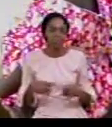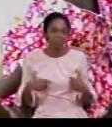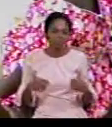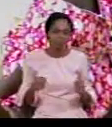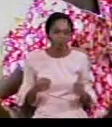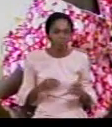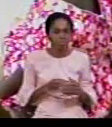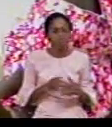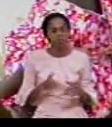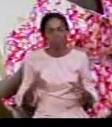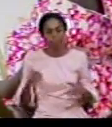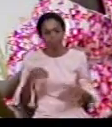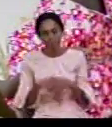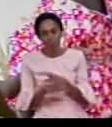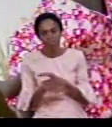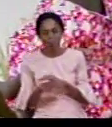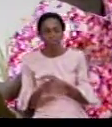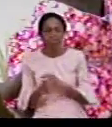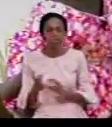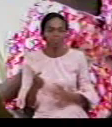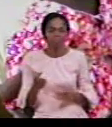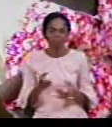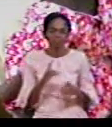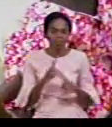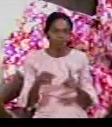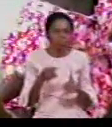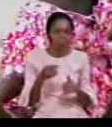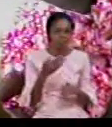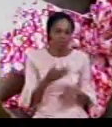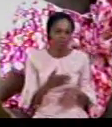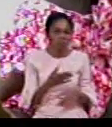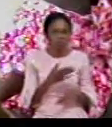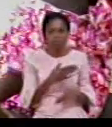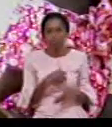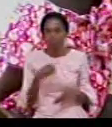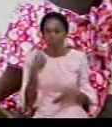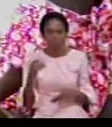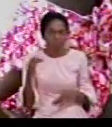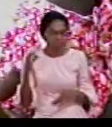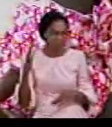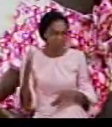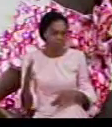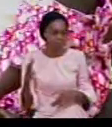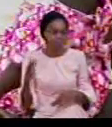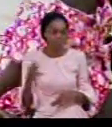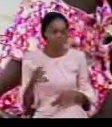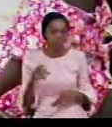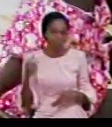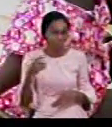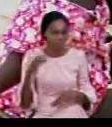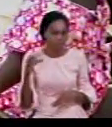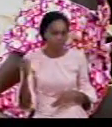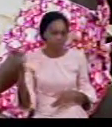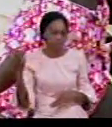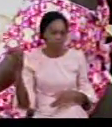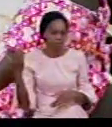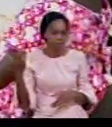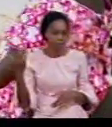in point two. I said, anyhow, we'll reach, even if it's closing. When we reach, 5 minutes to